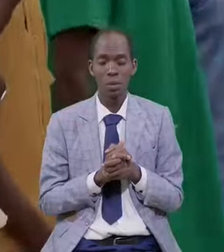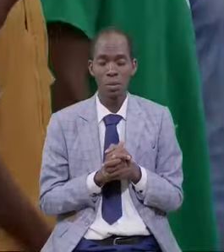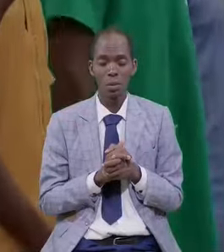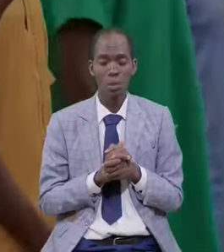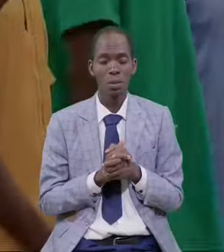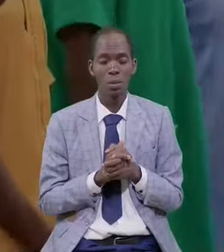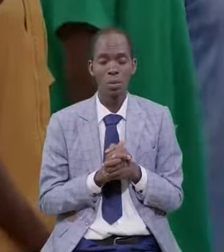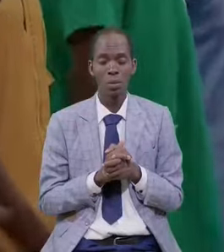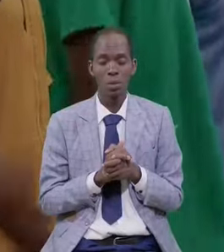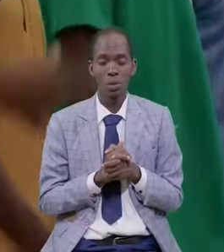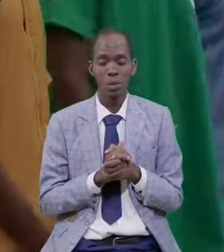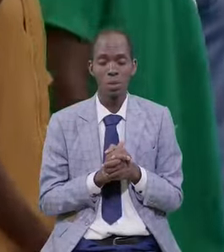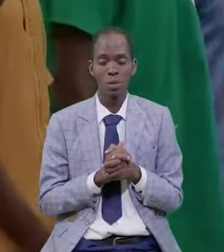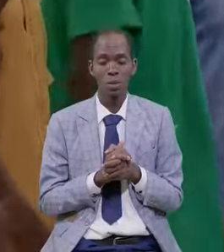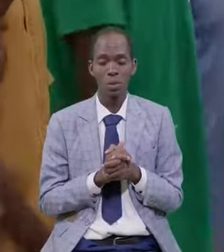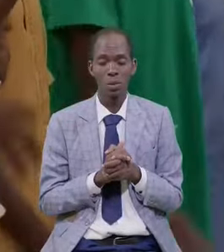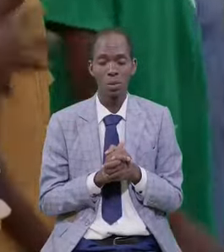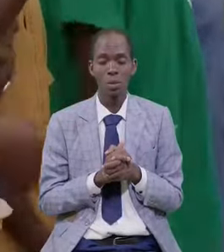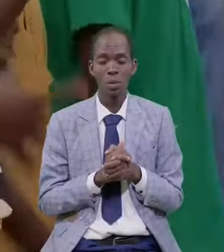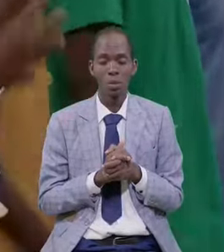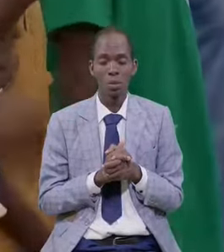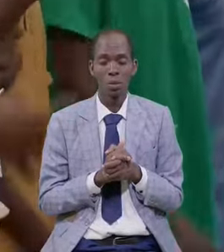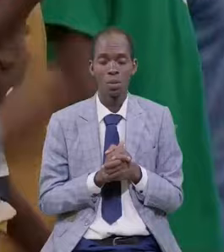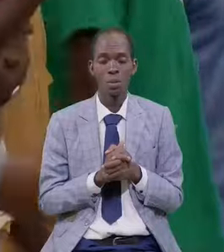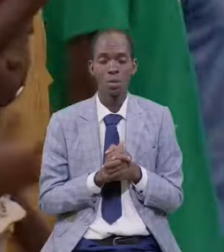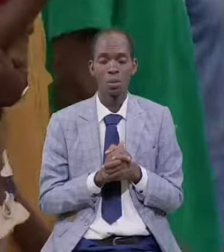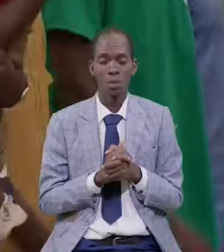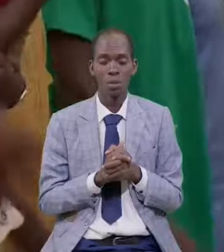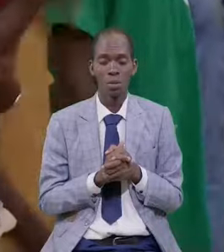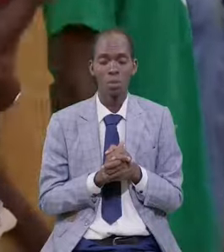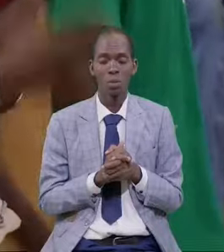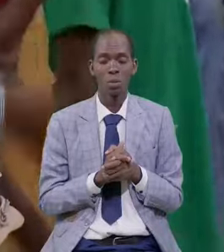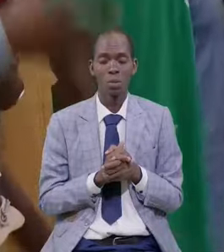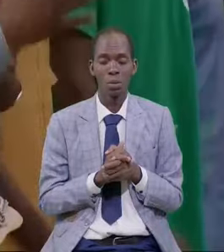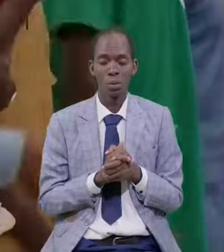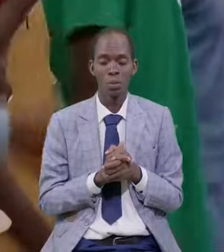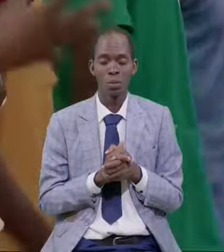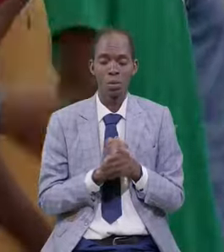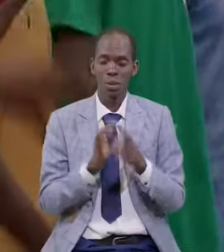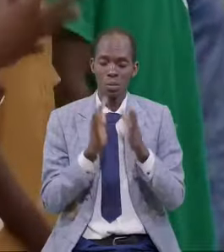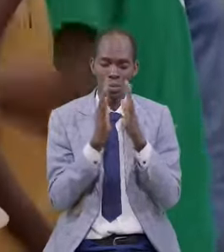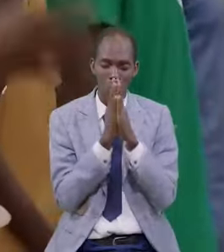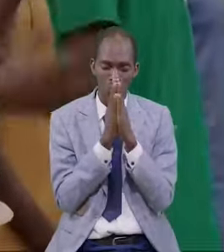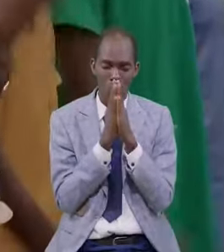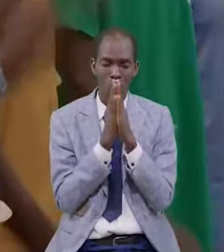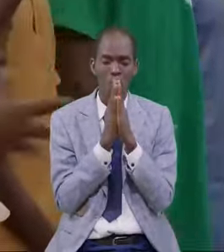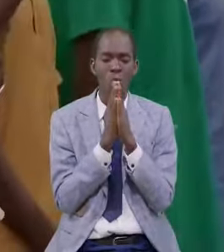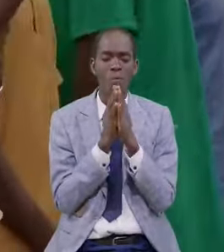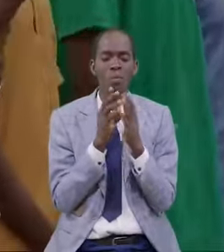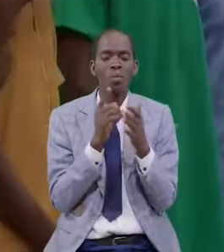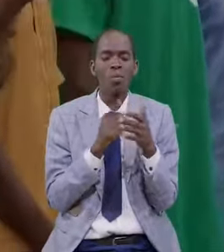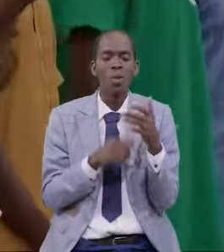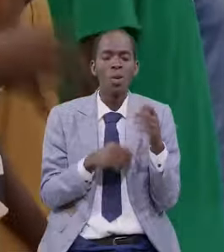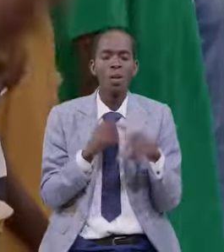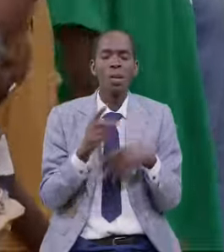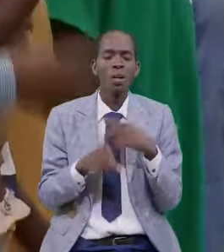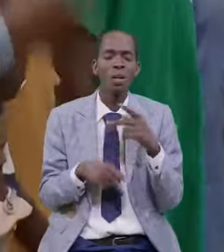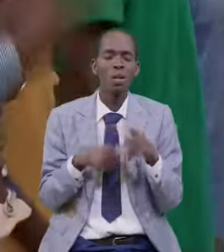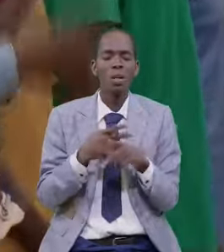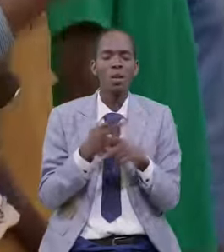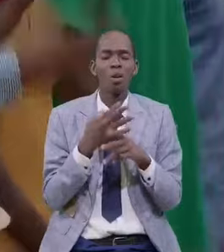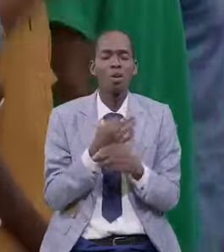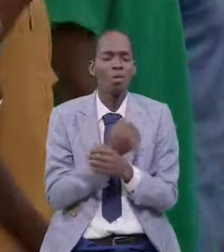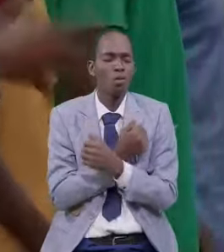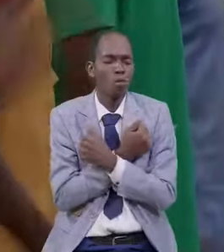hope pray pray behold what manner of love the father had